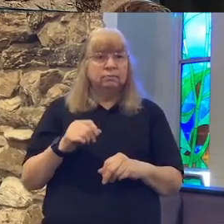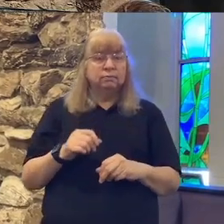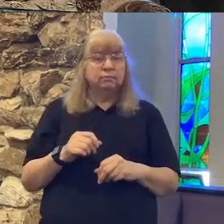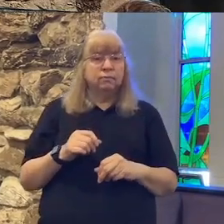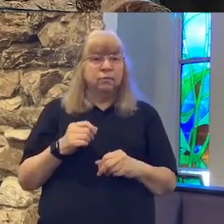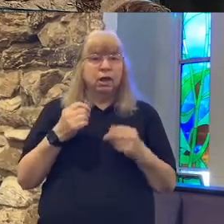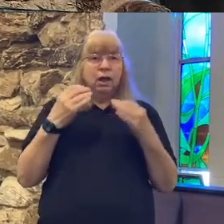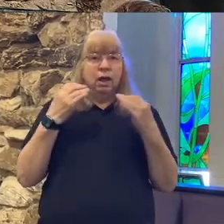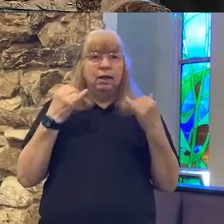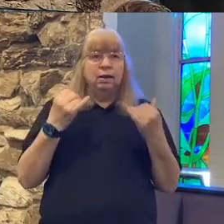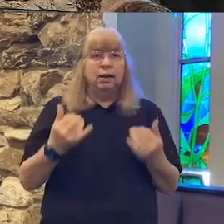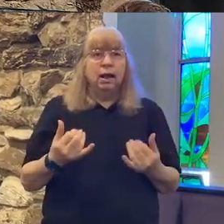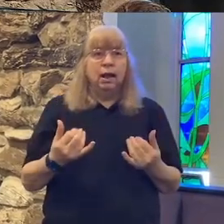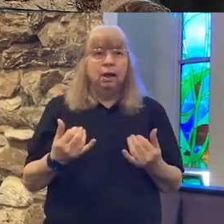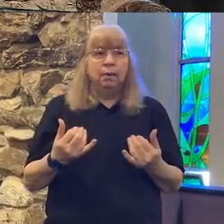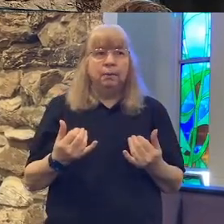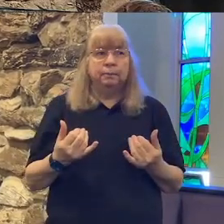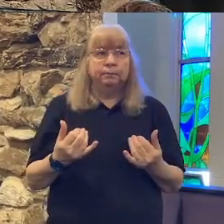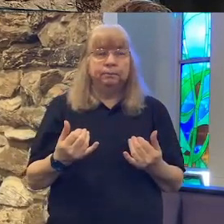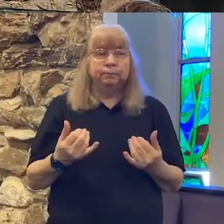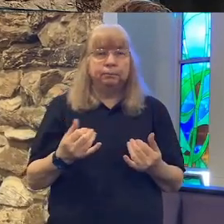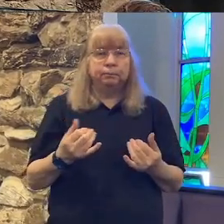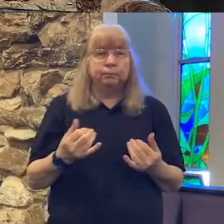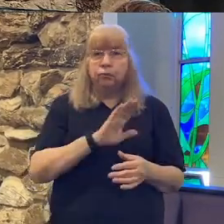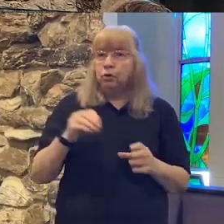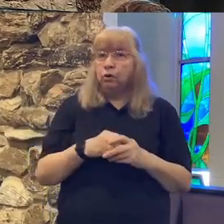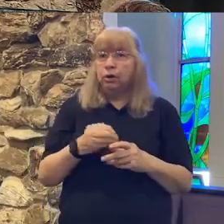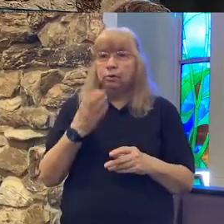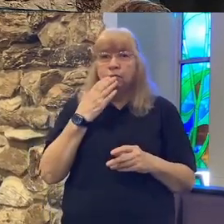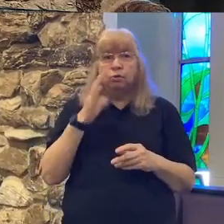Now, you're in Jerusalem.